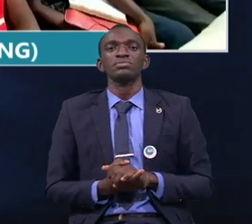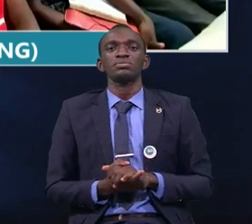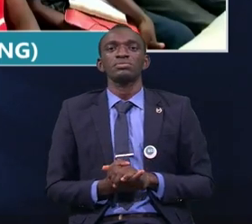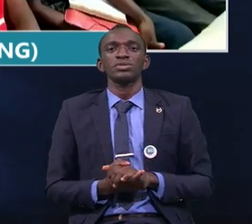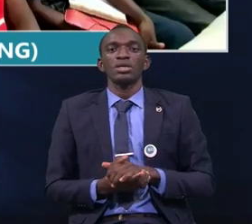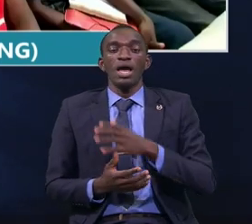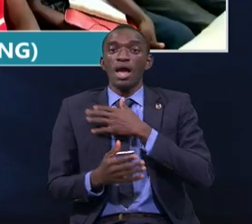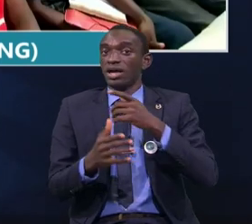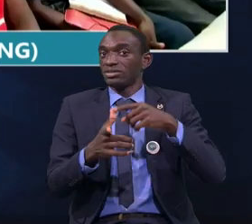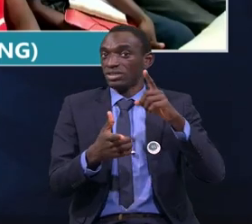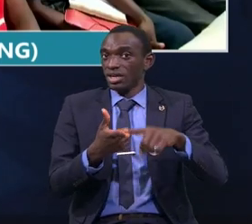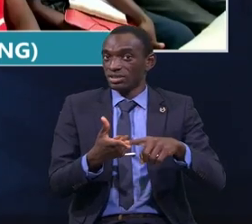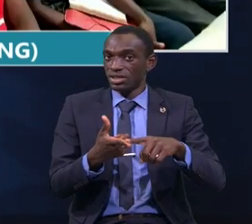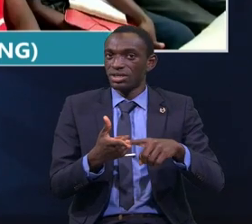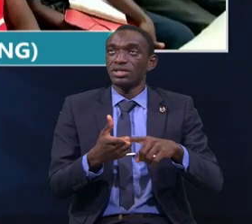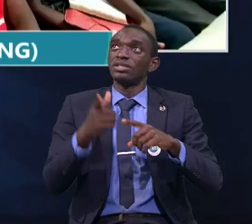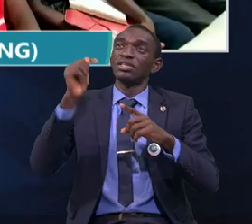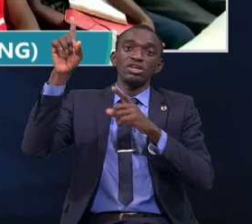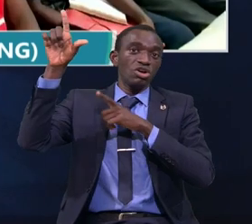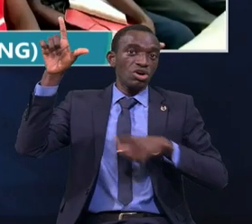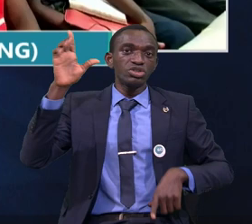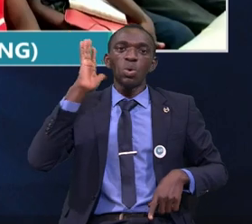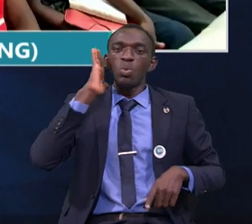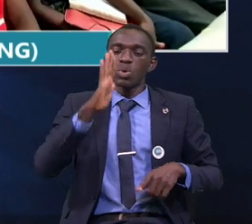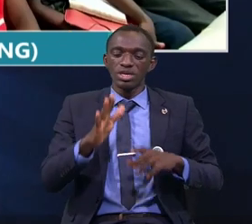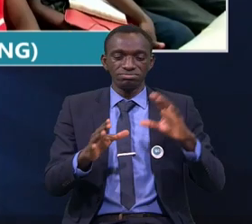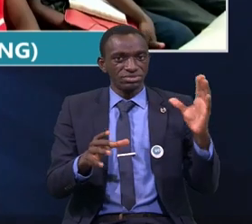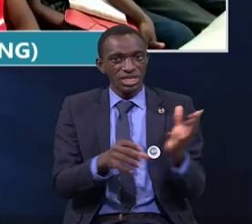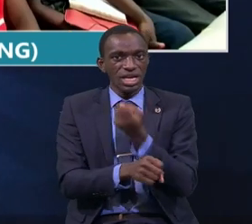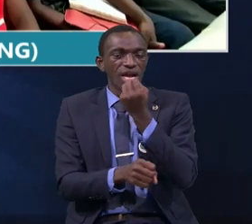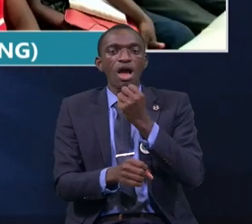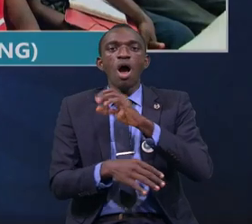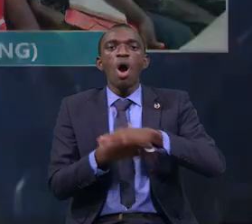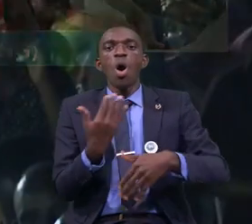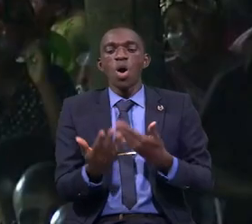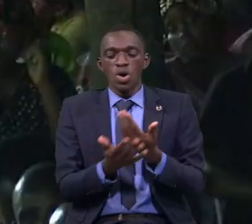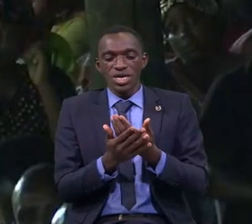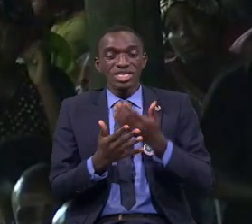And then the Lord will take every sickness away from you.